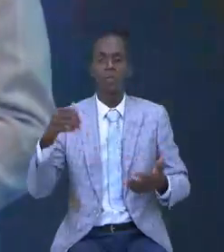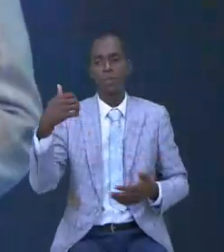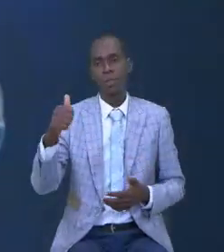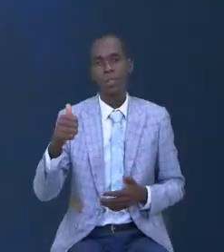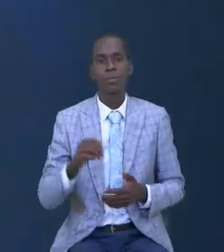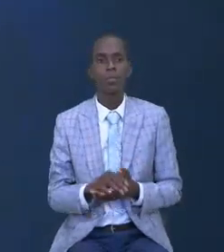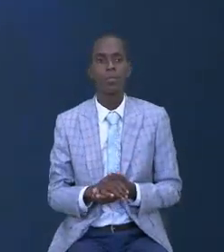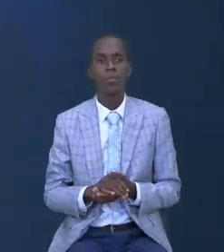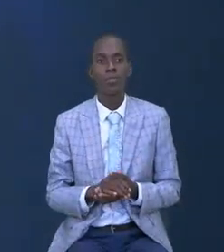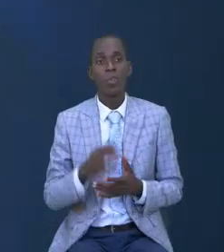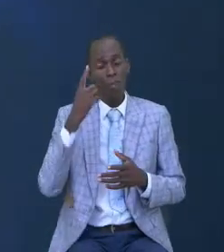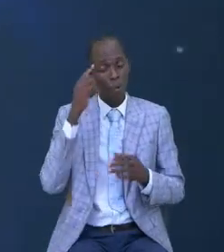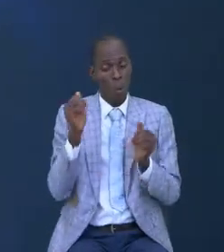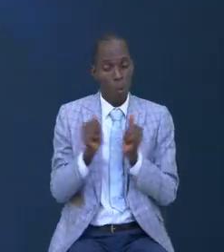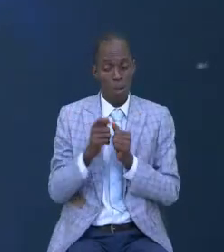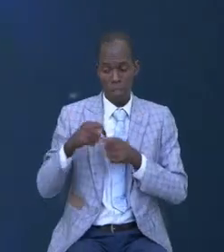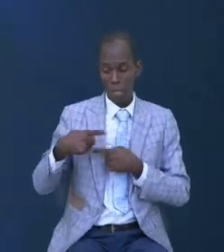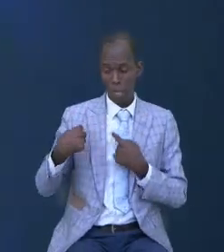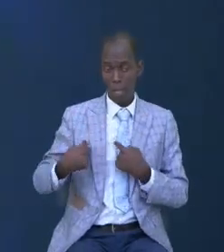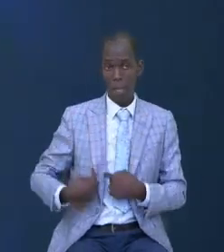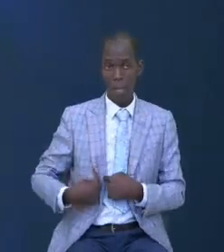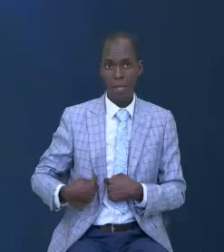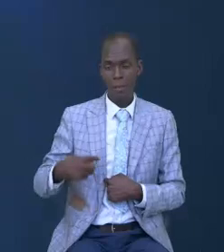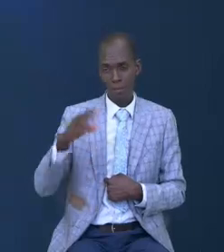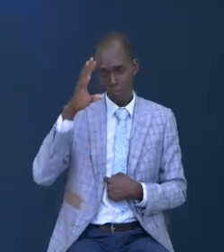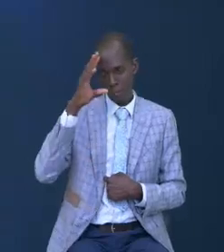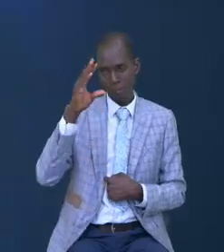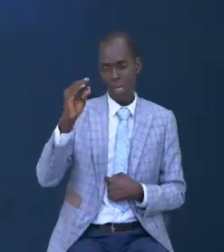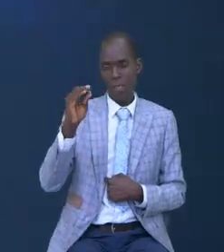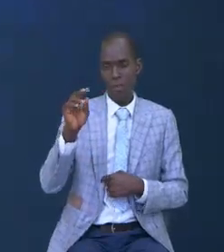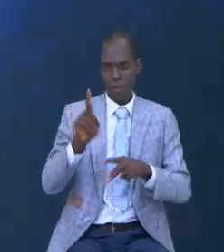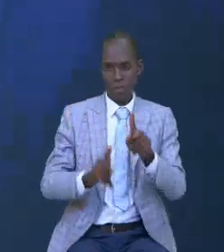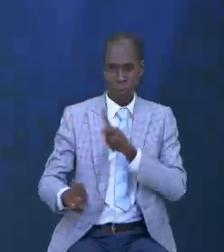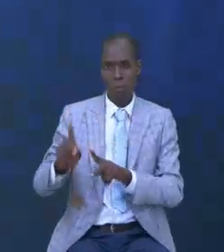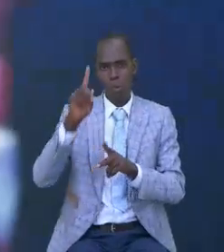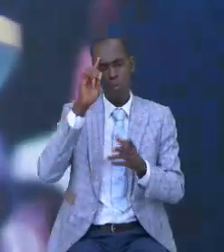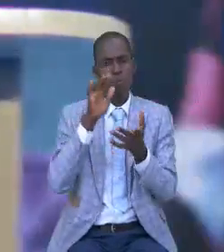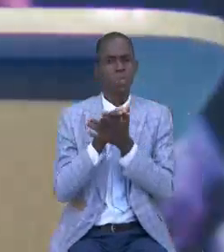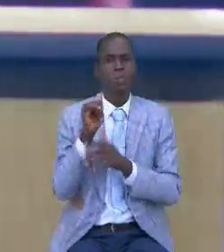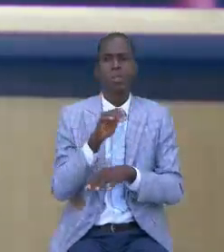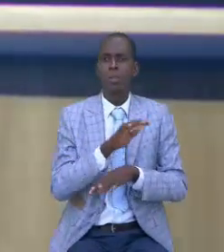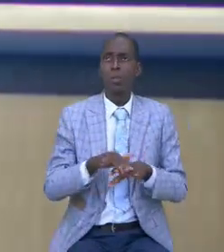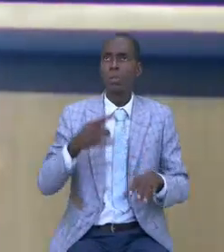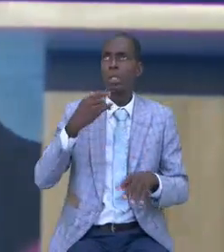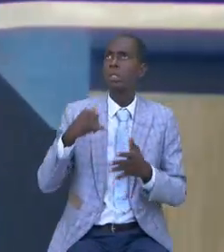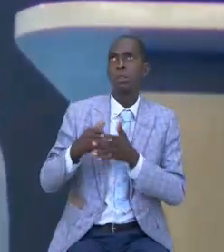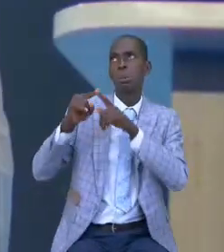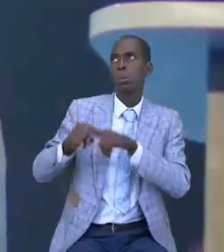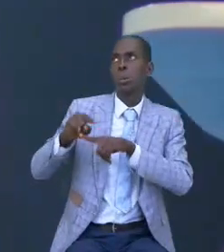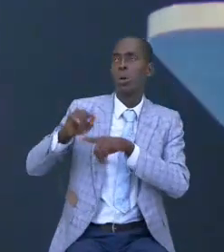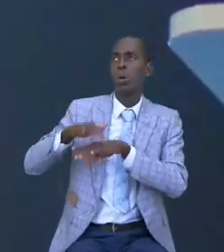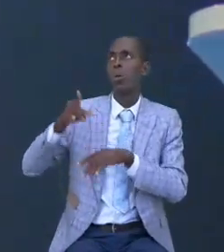verse 10. For what the heart man believeth, don't push it to God, don't push it to another